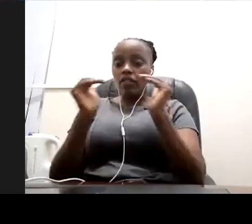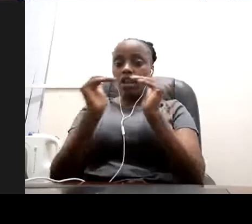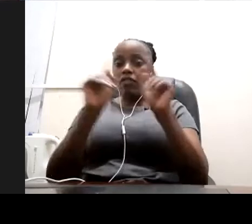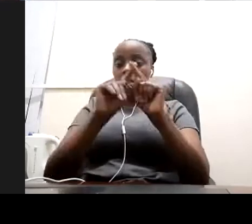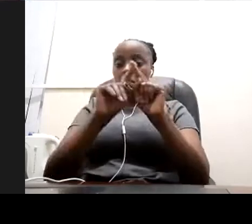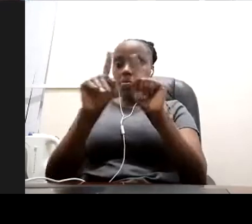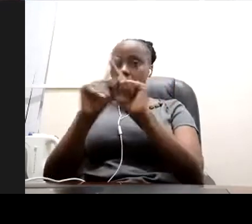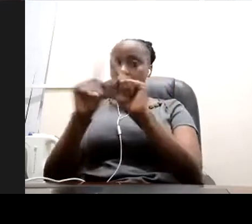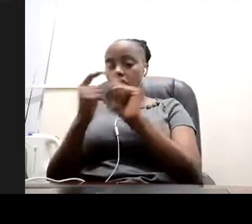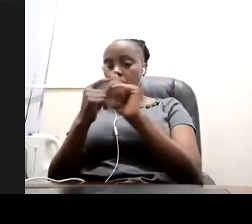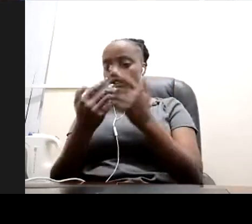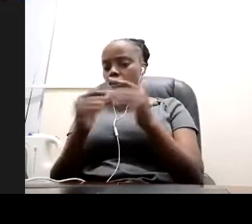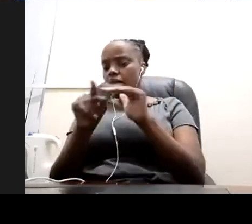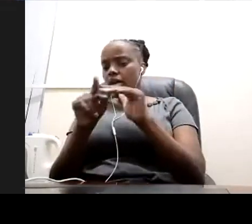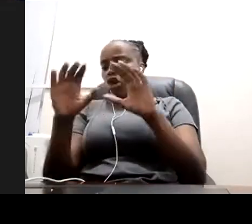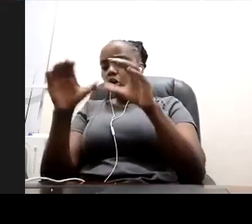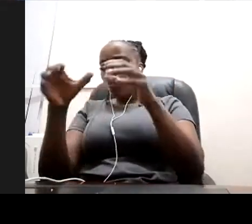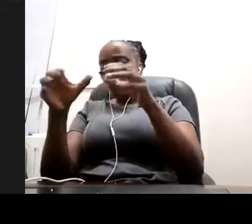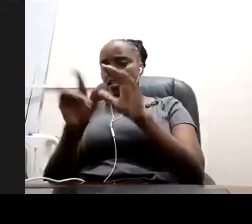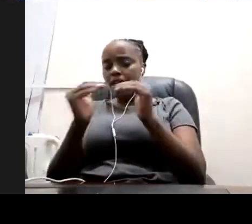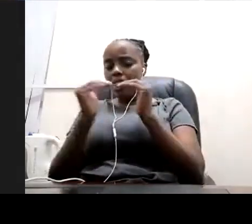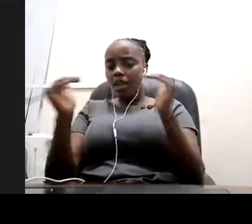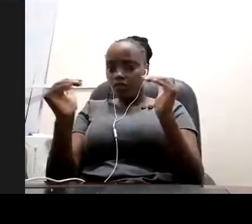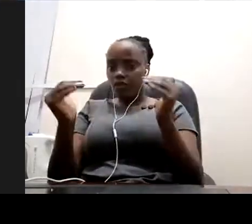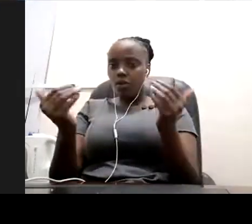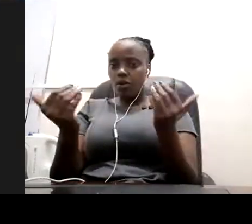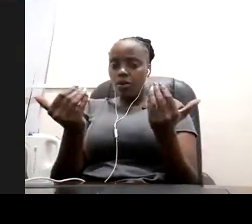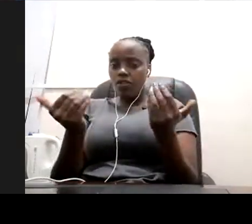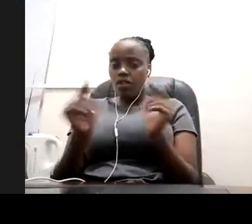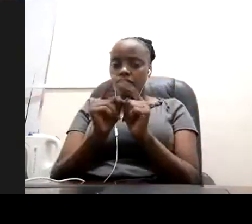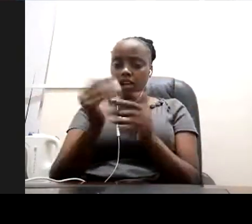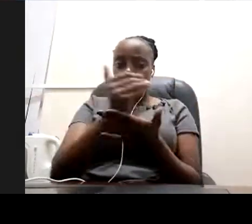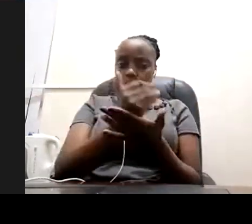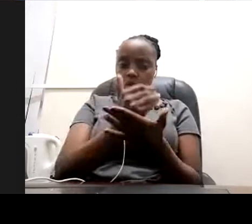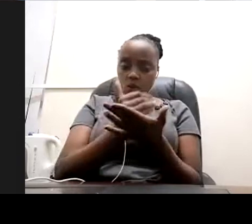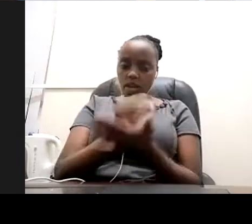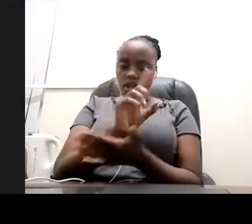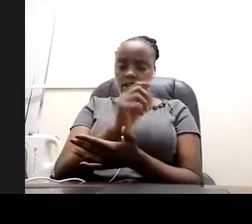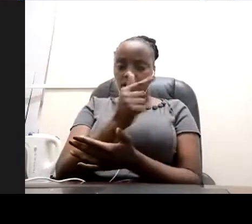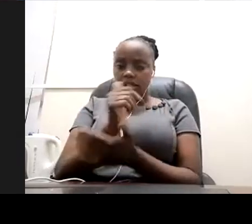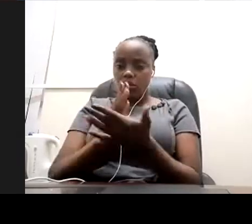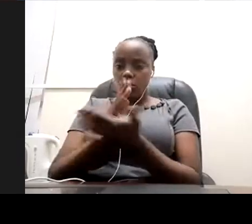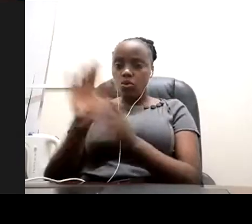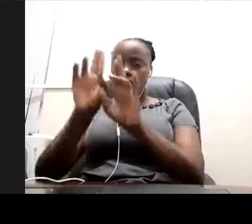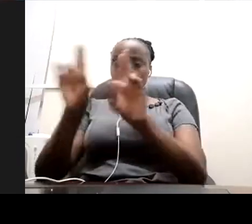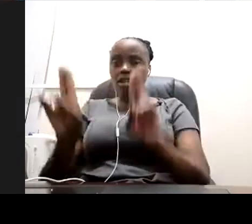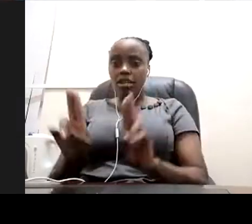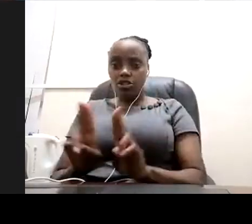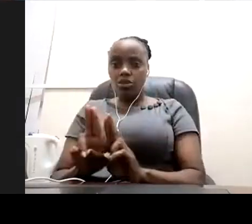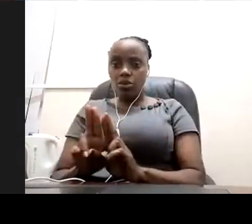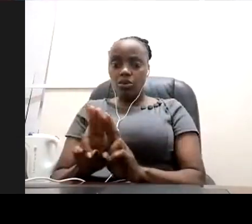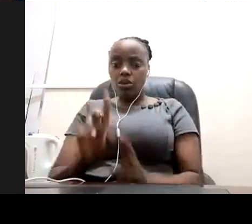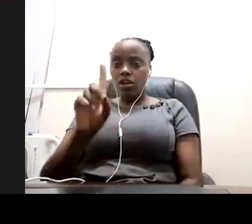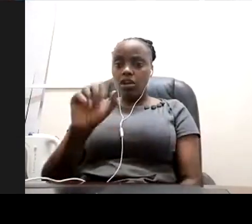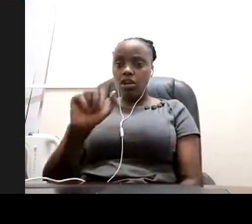the grassroots, from the community level in collecting data, through to national data